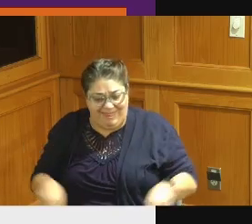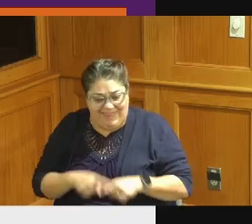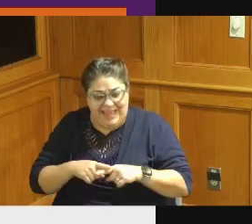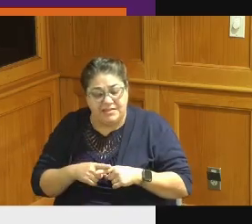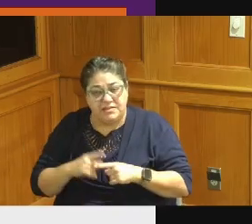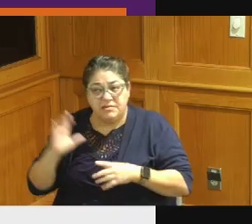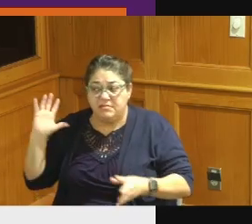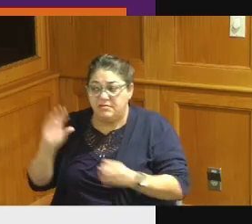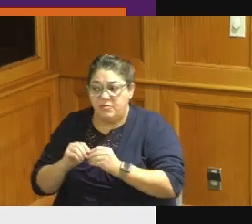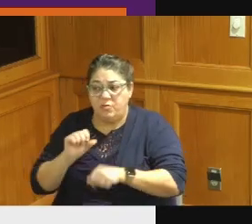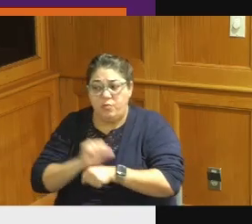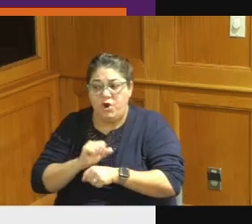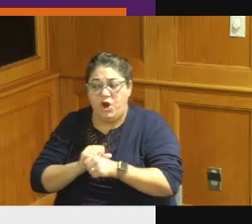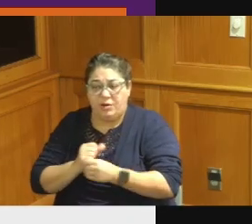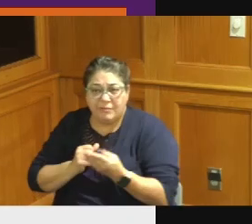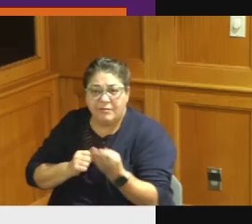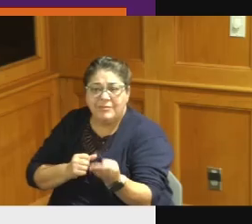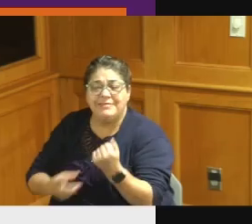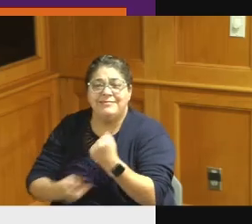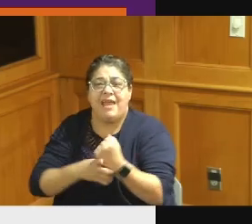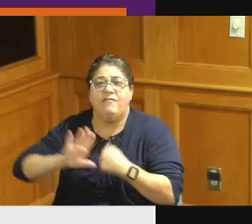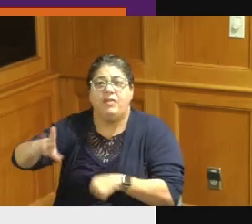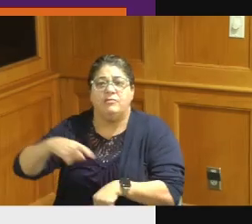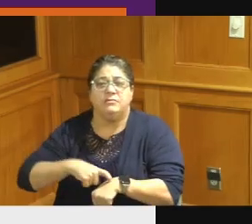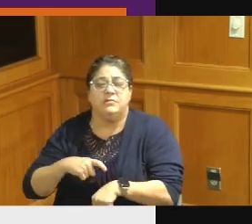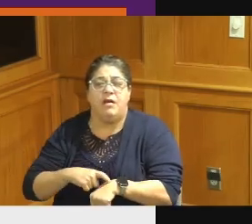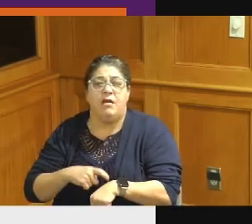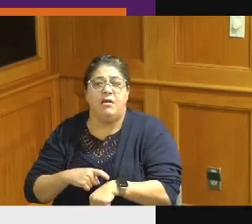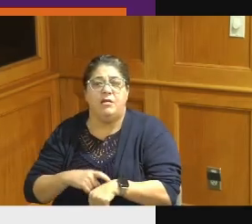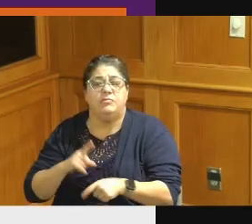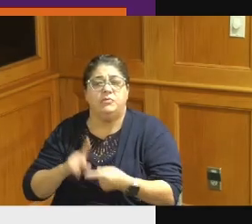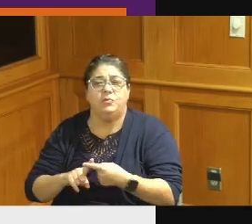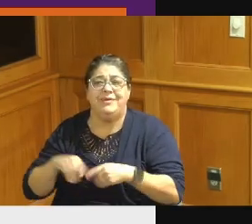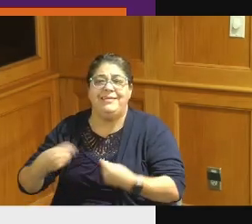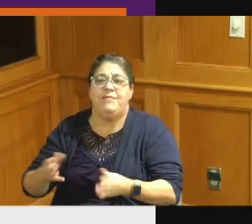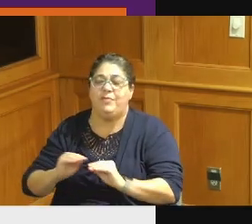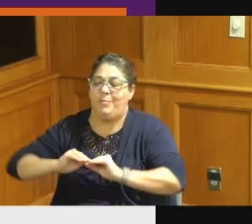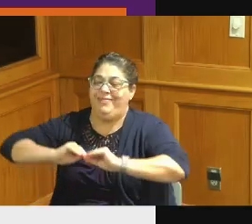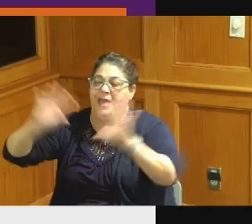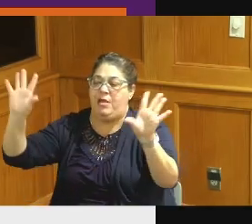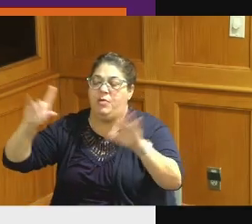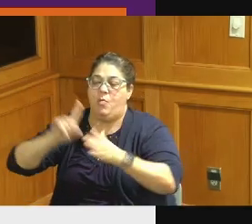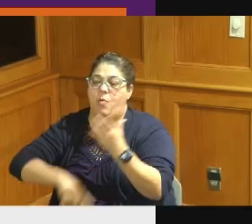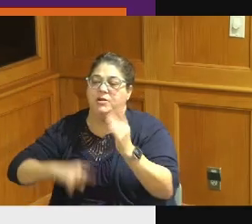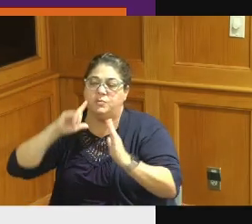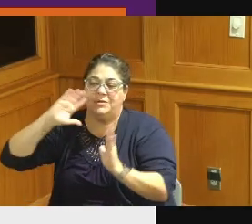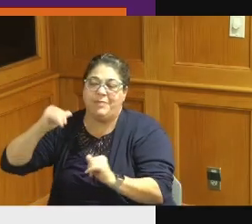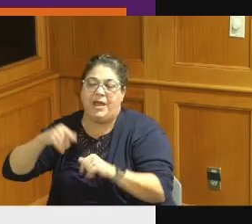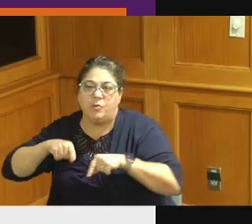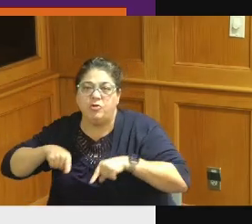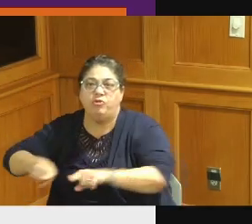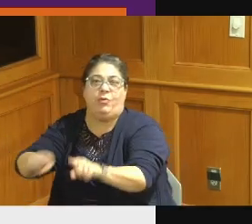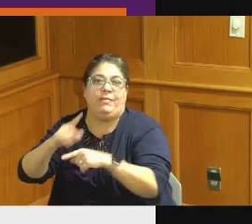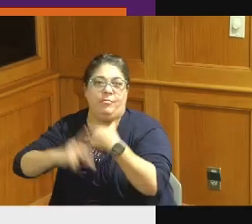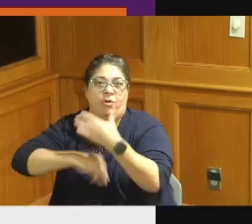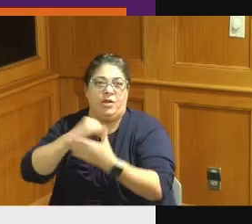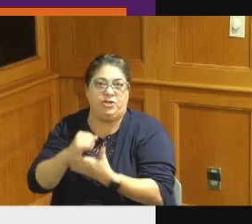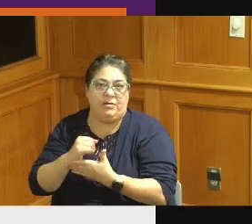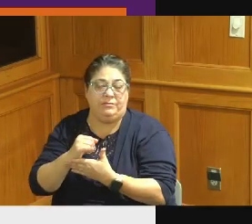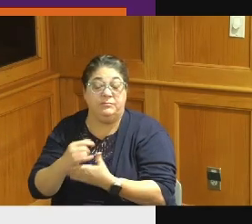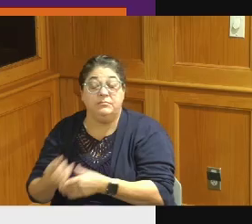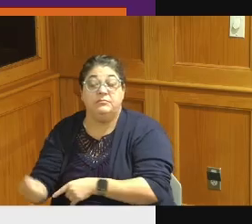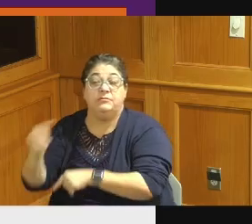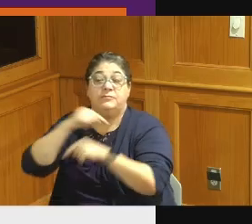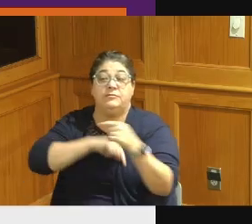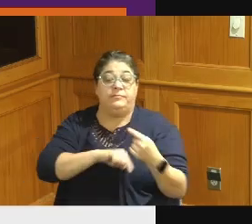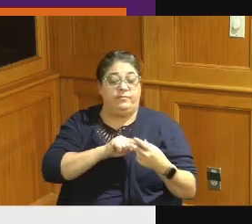it will save anybody who does want to pursue this the time and give them clarity at the beginning of this process. Back at the beginning, number